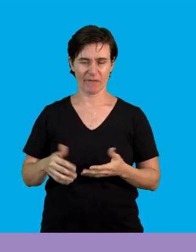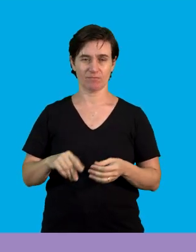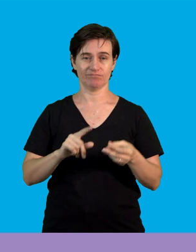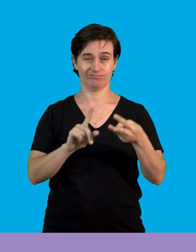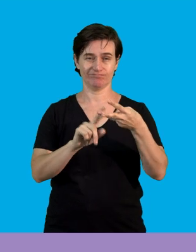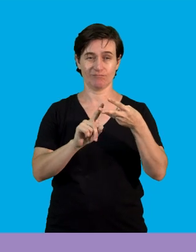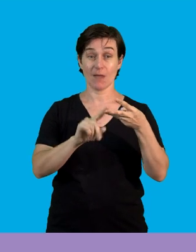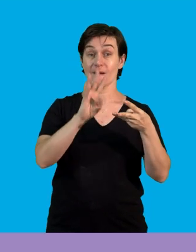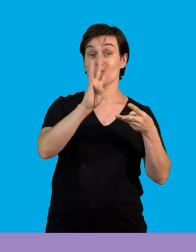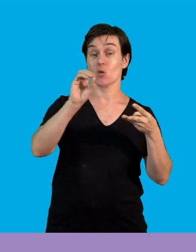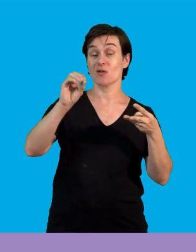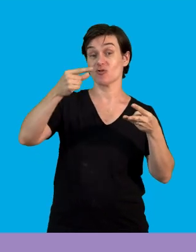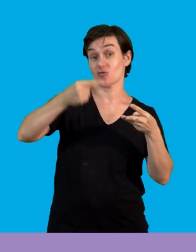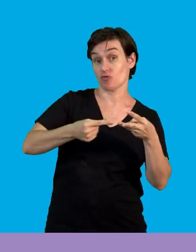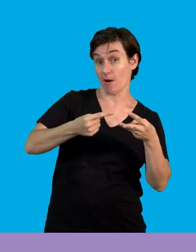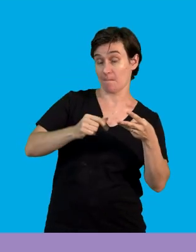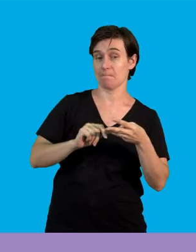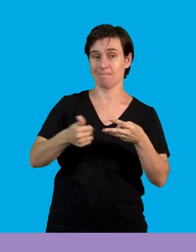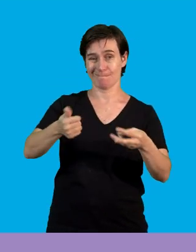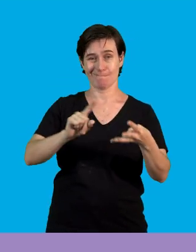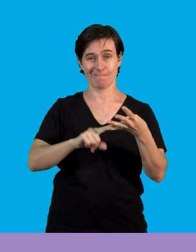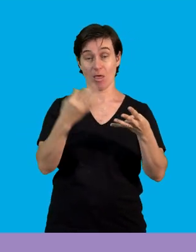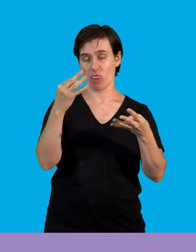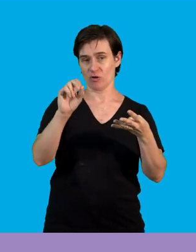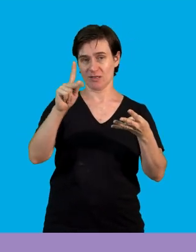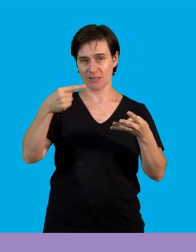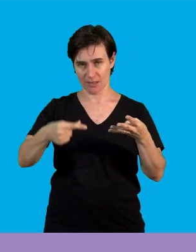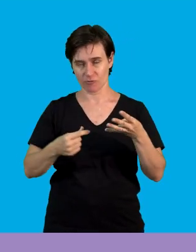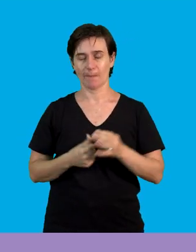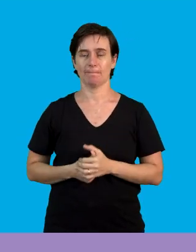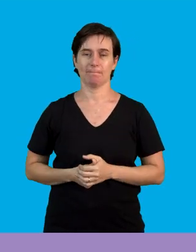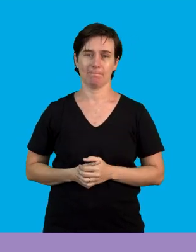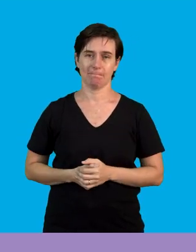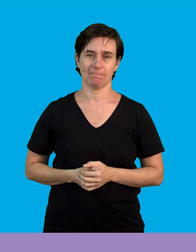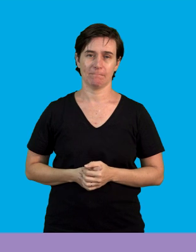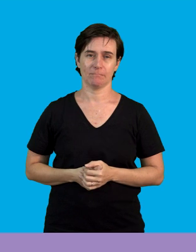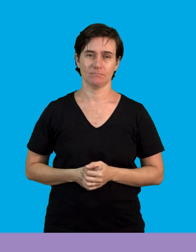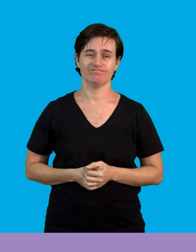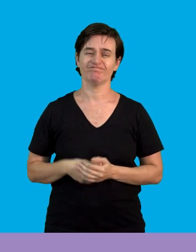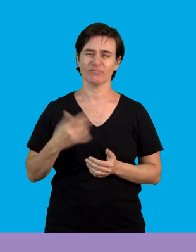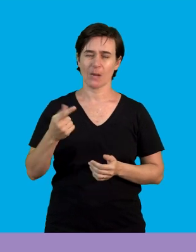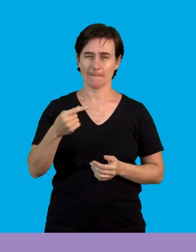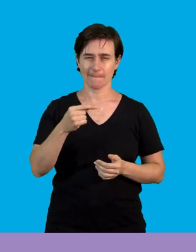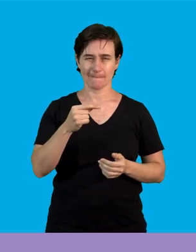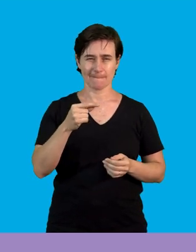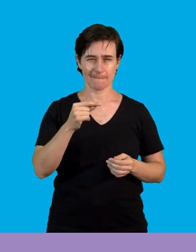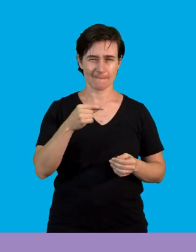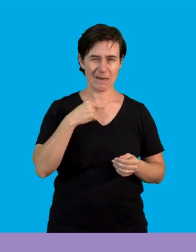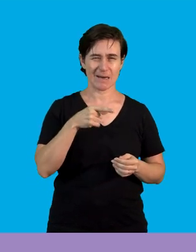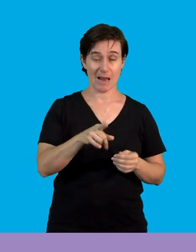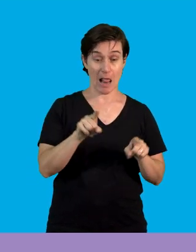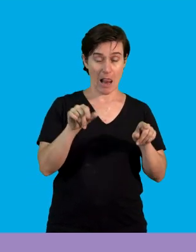next one is 400 grams, and the last one is 30 kg. So if I am to add the